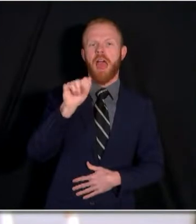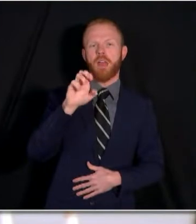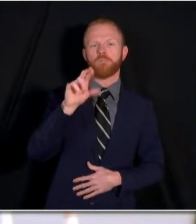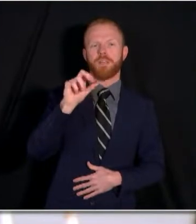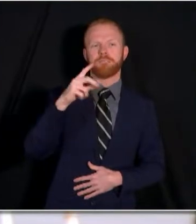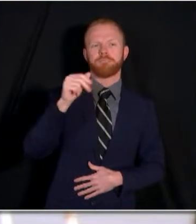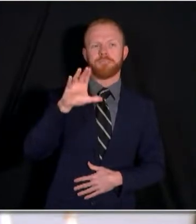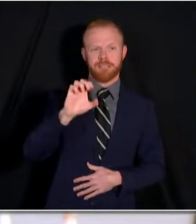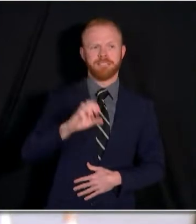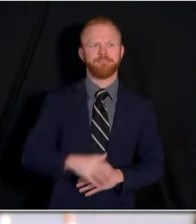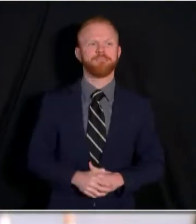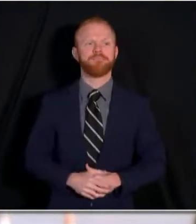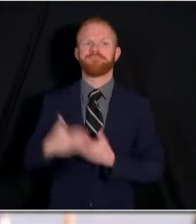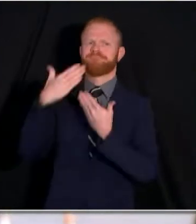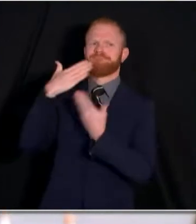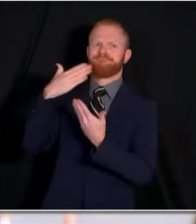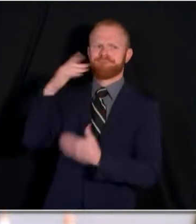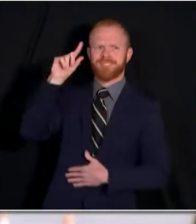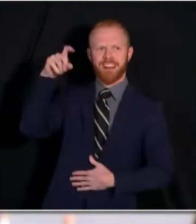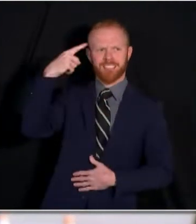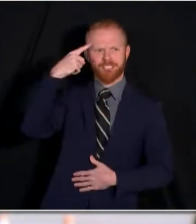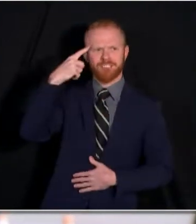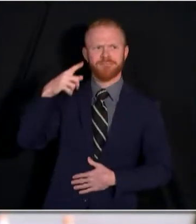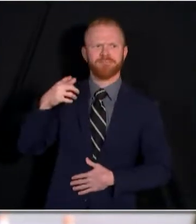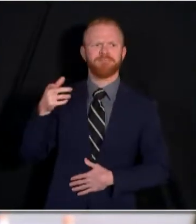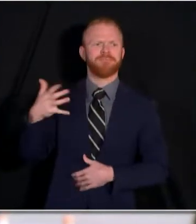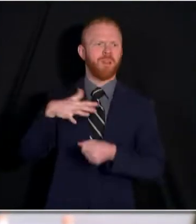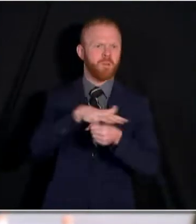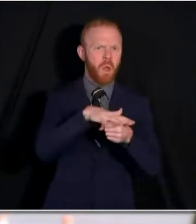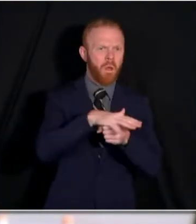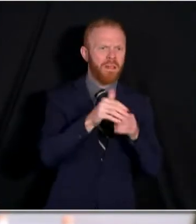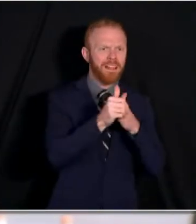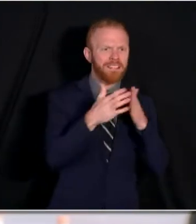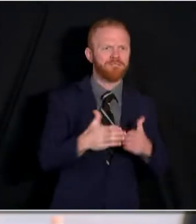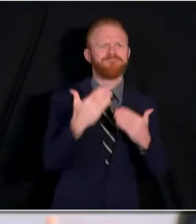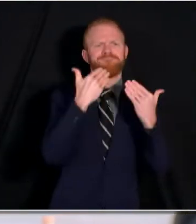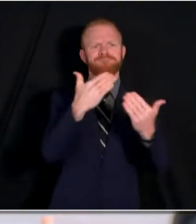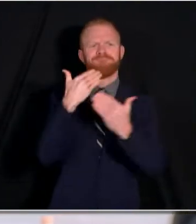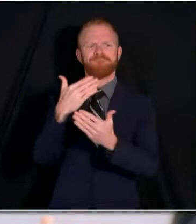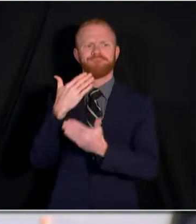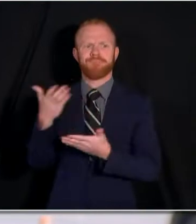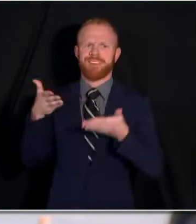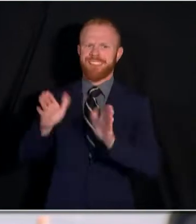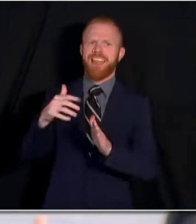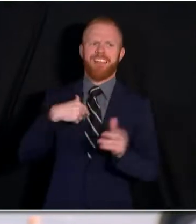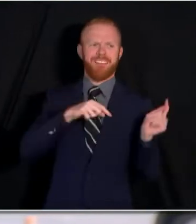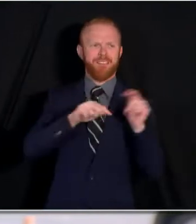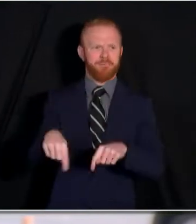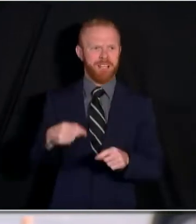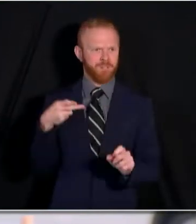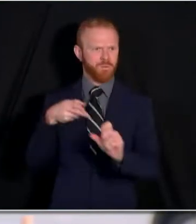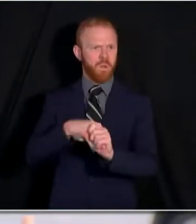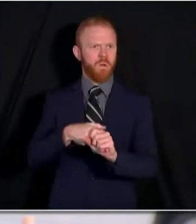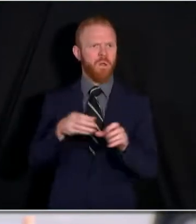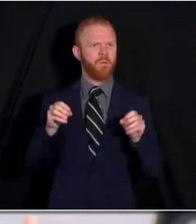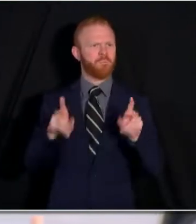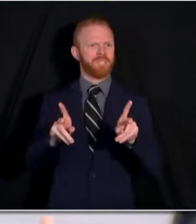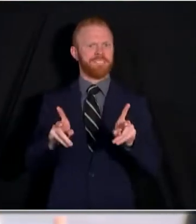mayor, state, local leaders, thank you so much for allowing us to be here and being part of this opportunity that we have